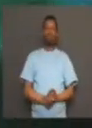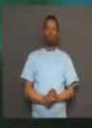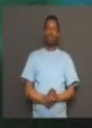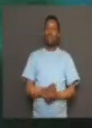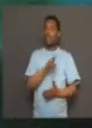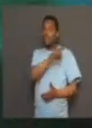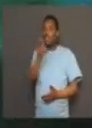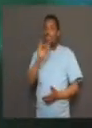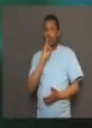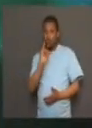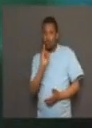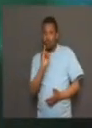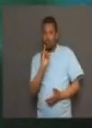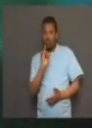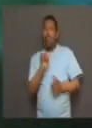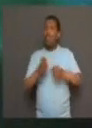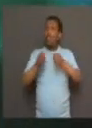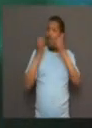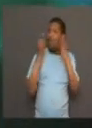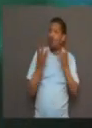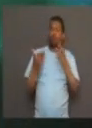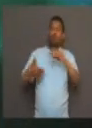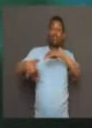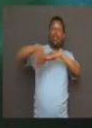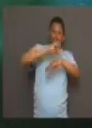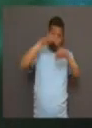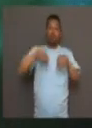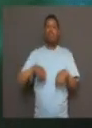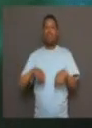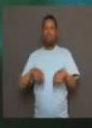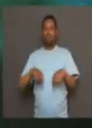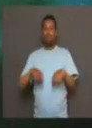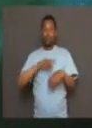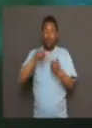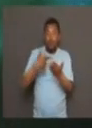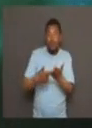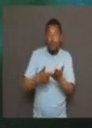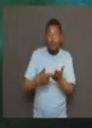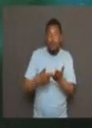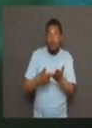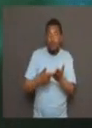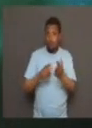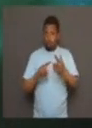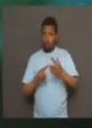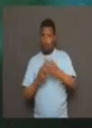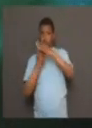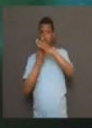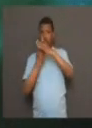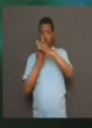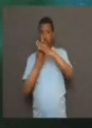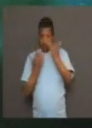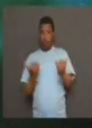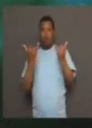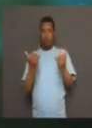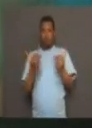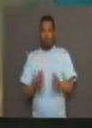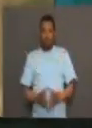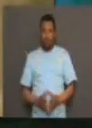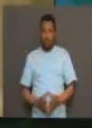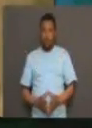There is a lot to cover today, so let us get started right away.